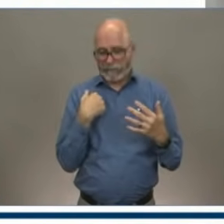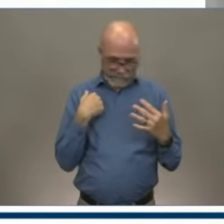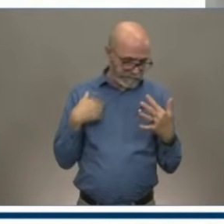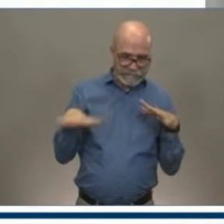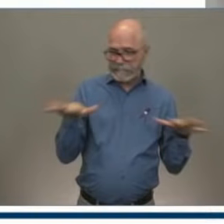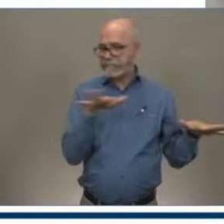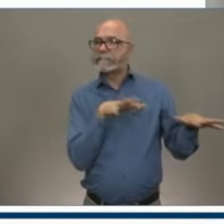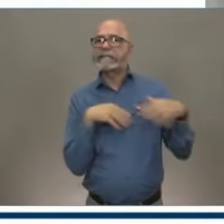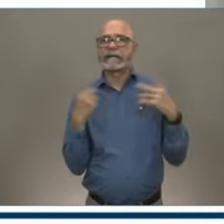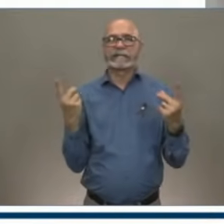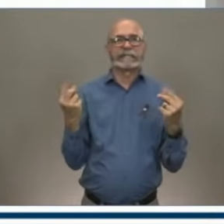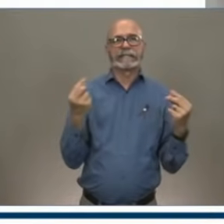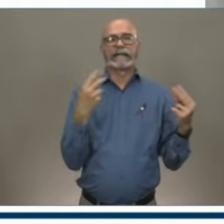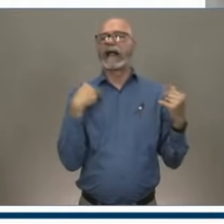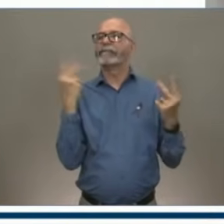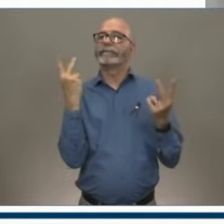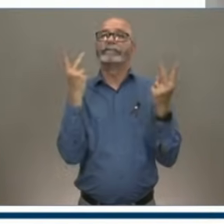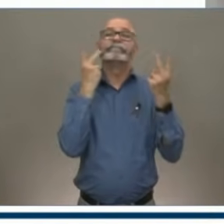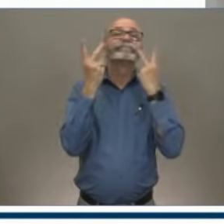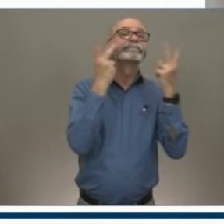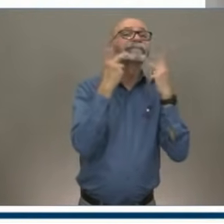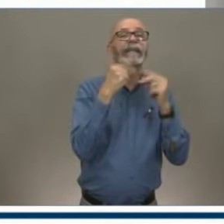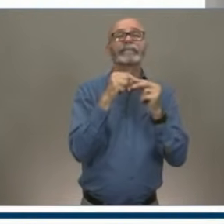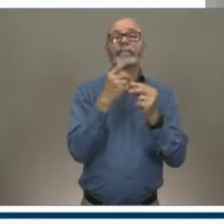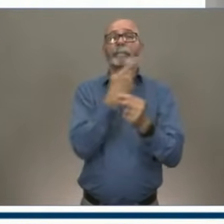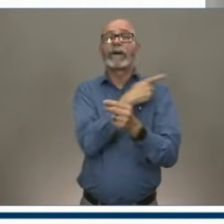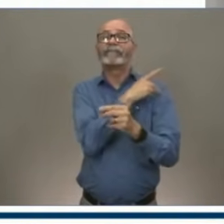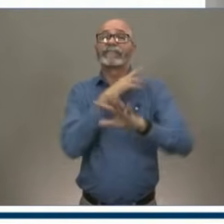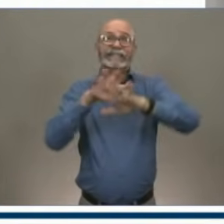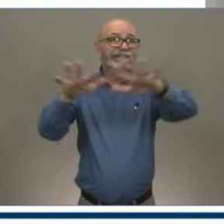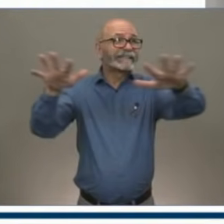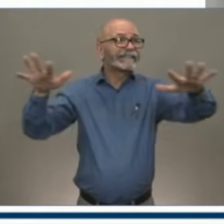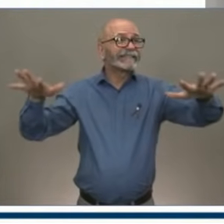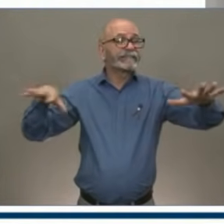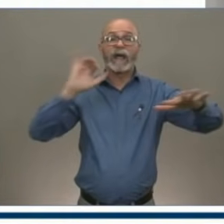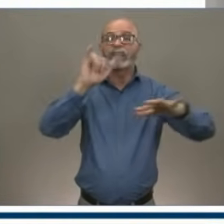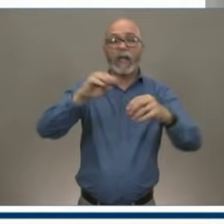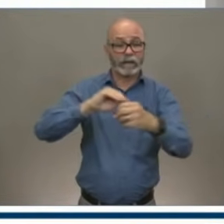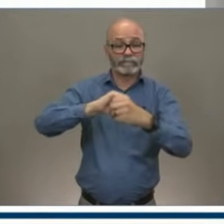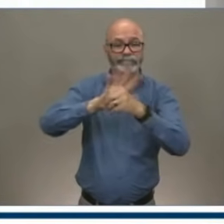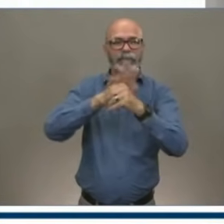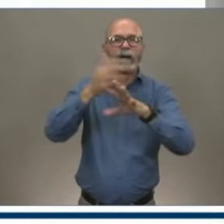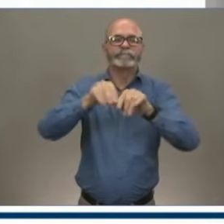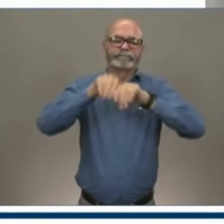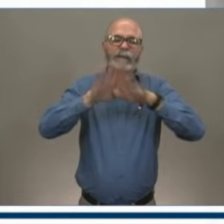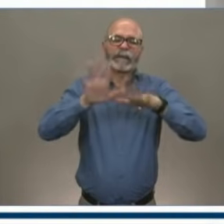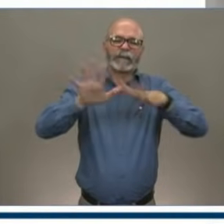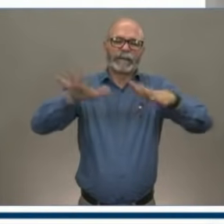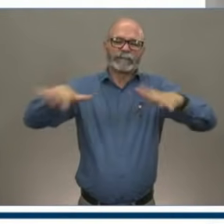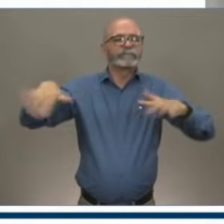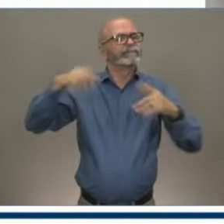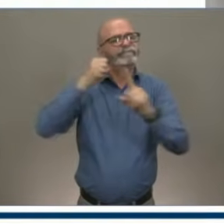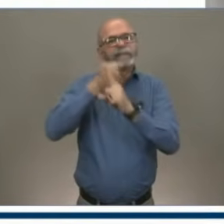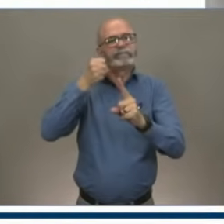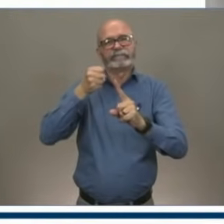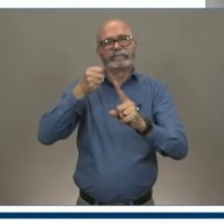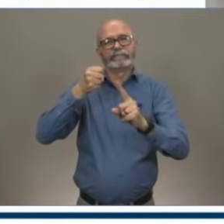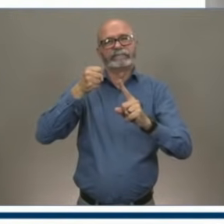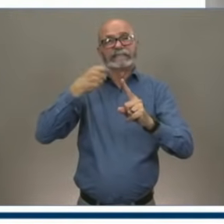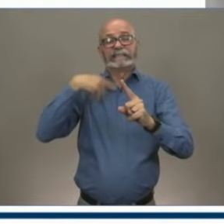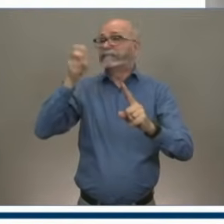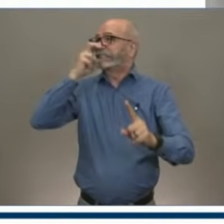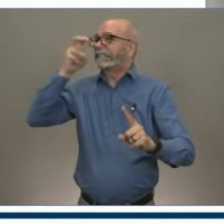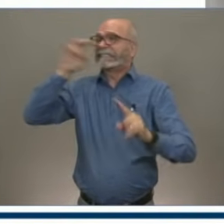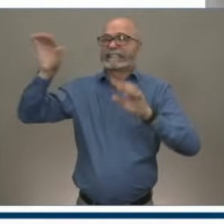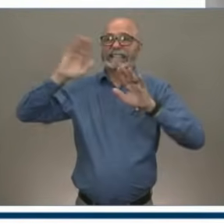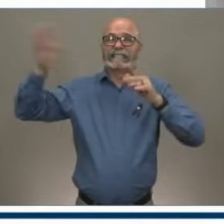know for sure: COVID moves fast, and the restrictions and the protocols and the testing is our best chance to stay ahead